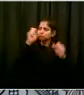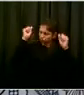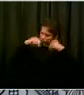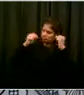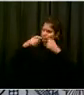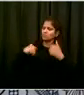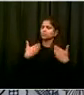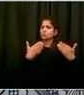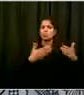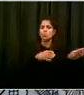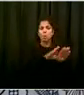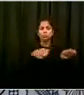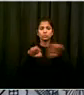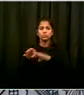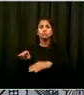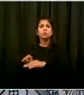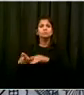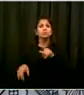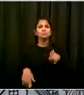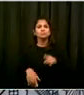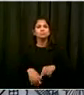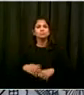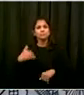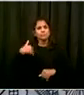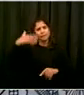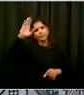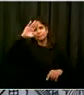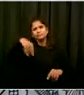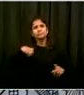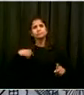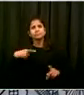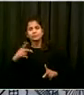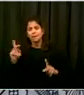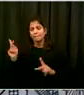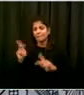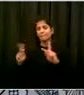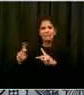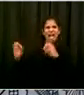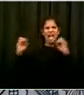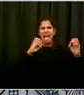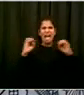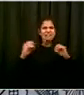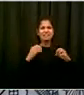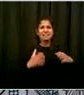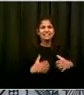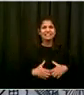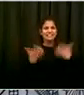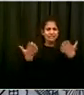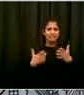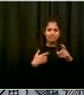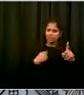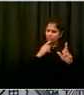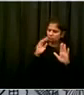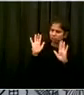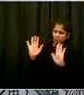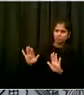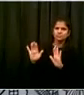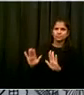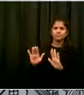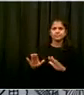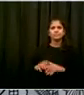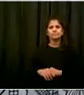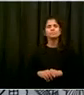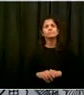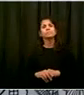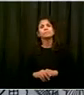open defiance of this plan. So, I mean, is there any basis for your belief that there will be compliance? And is